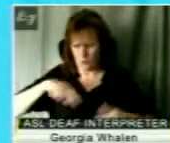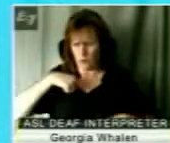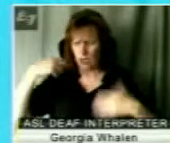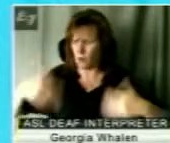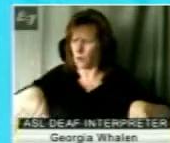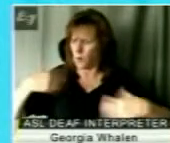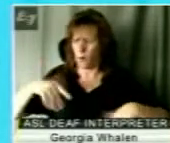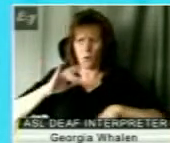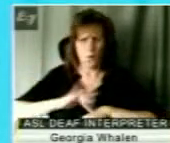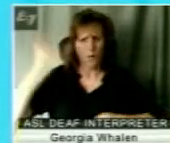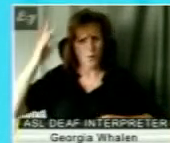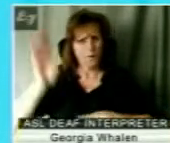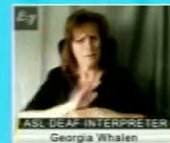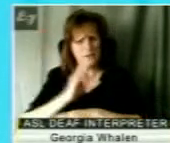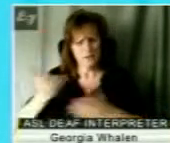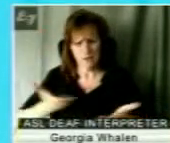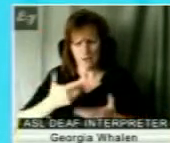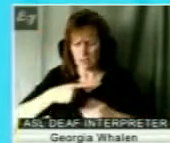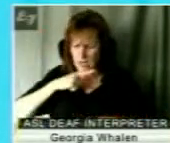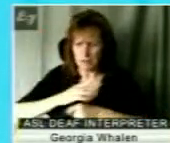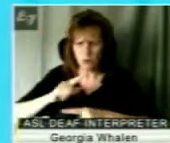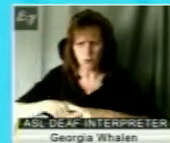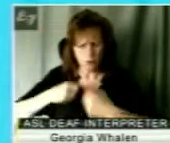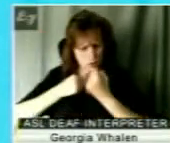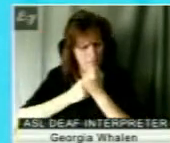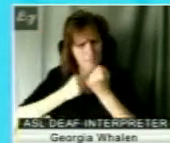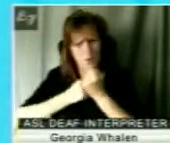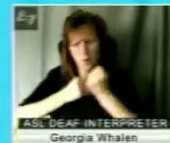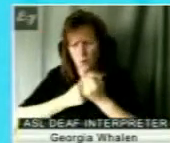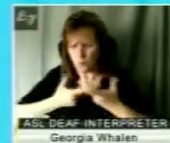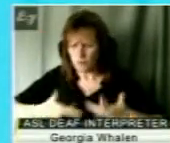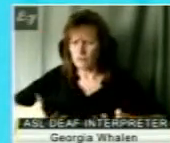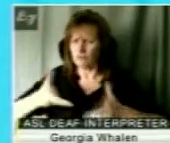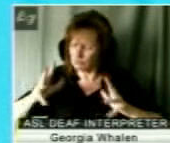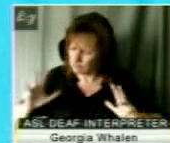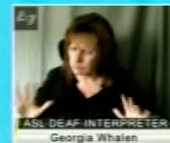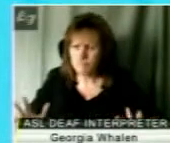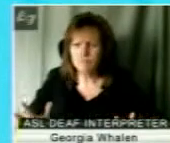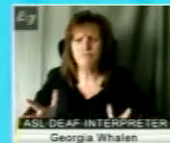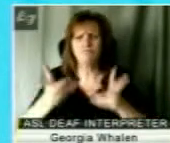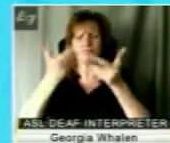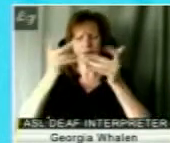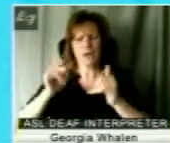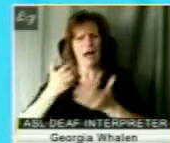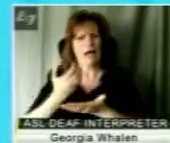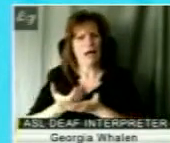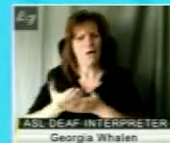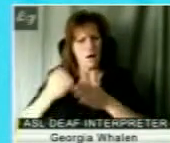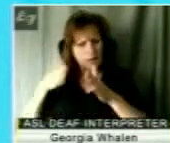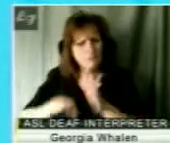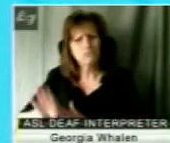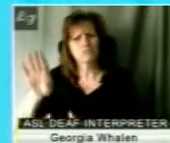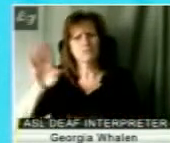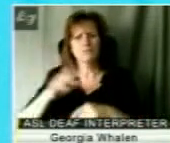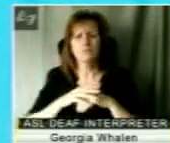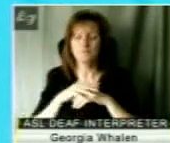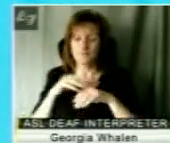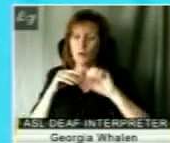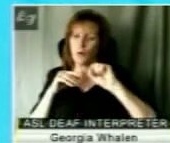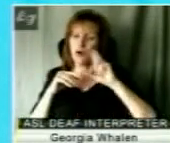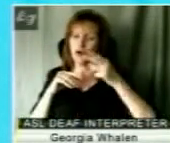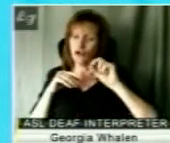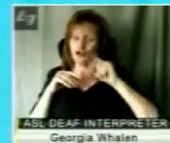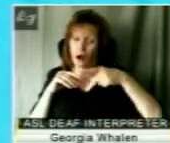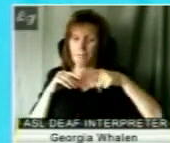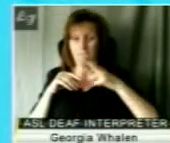each other as much as we can. So thank you to Shop Here powered by Google, a great